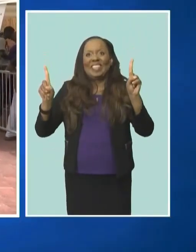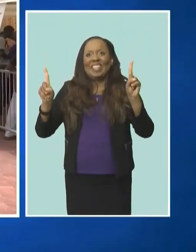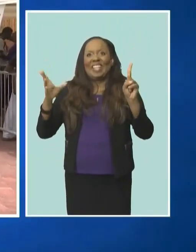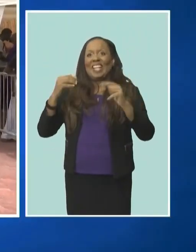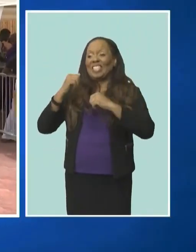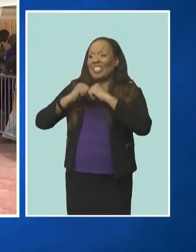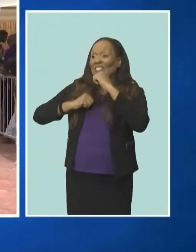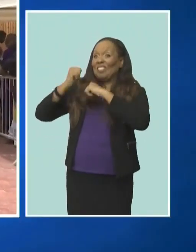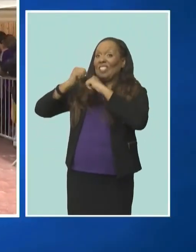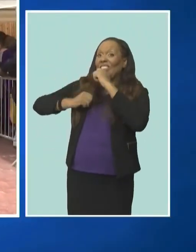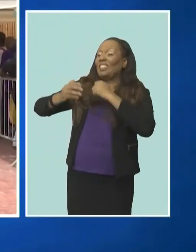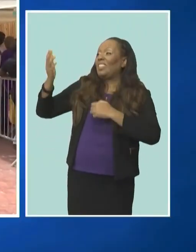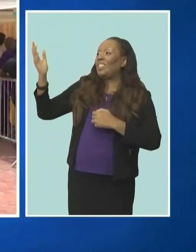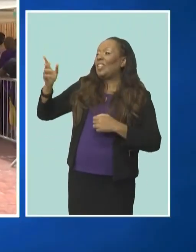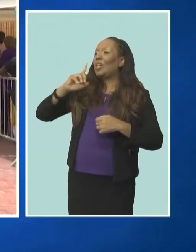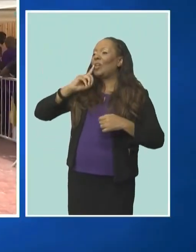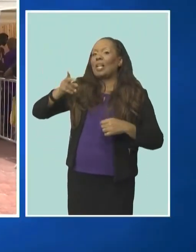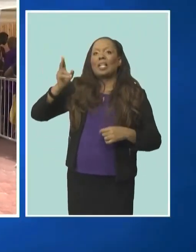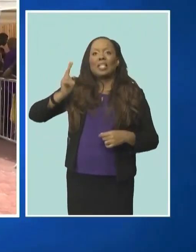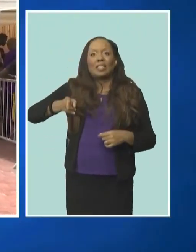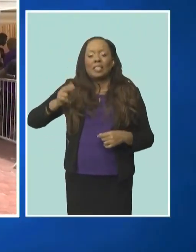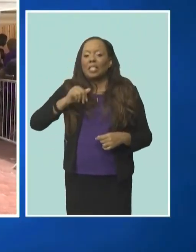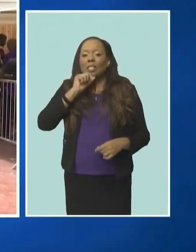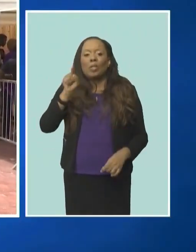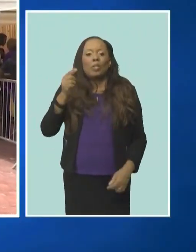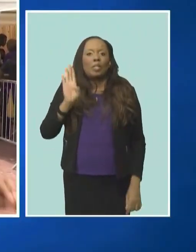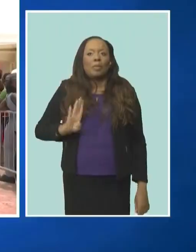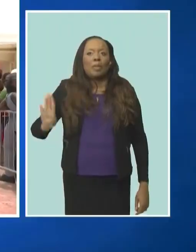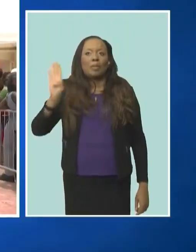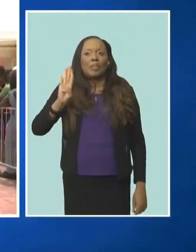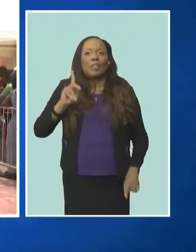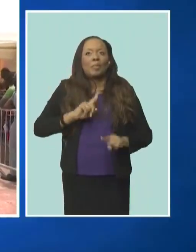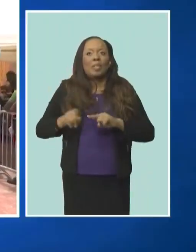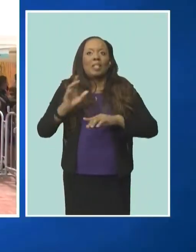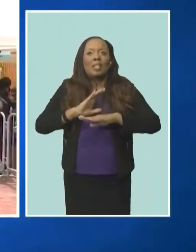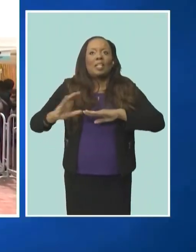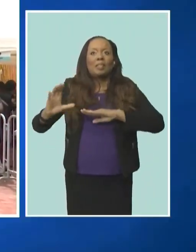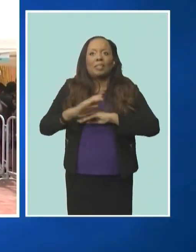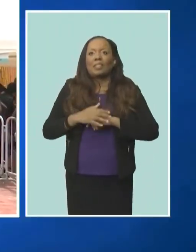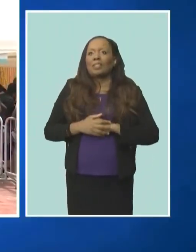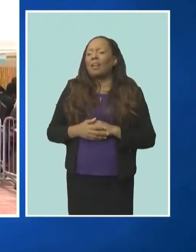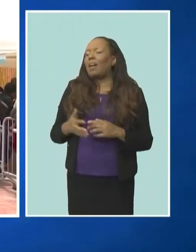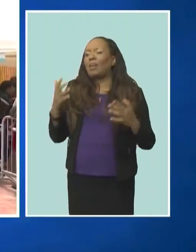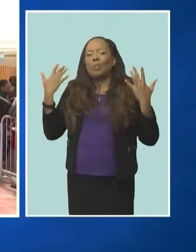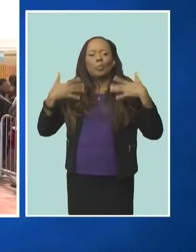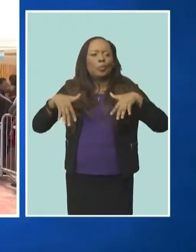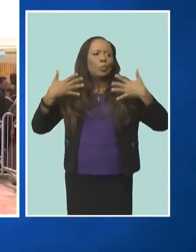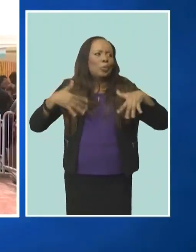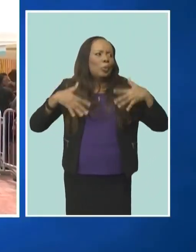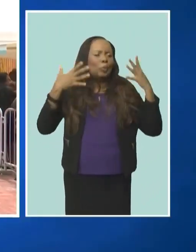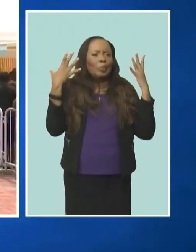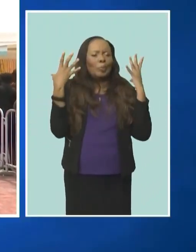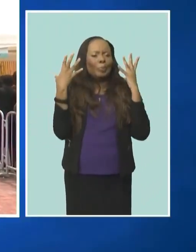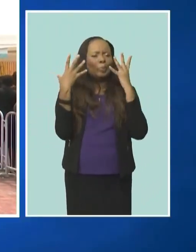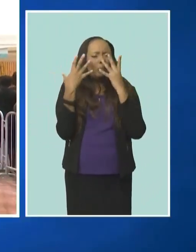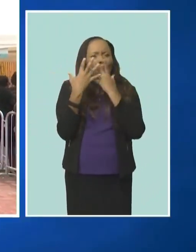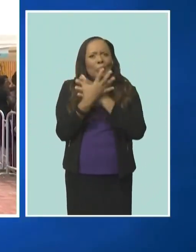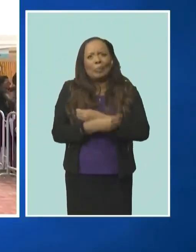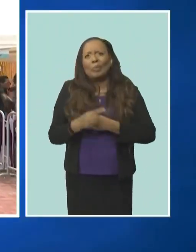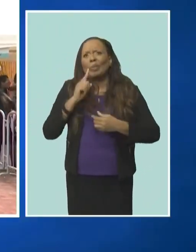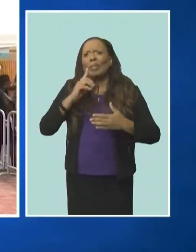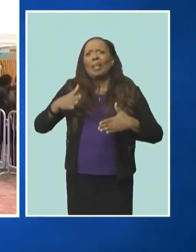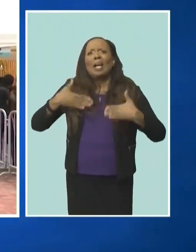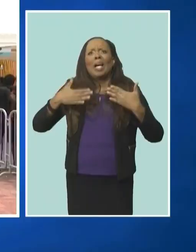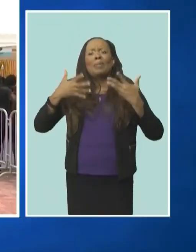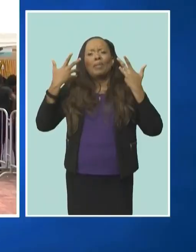is happening is really monumental for not just Barbados, for the whole region. Oh, it's gorgeous. It's been coming up for a while, and I'm happy that